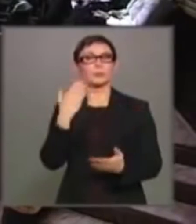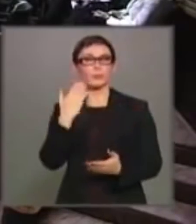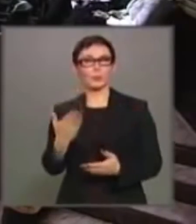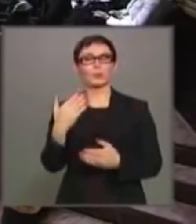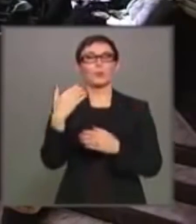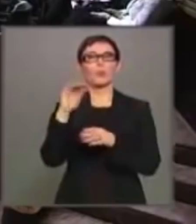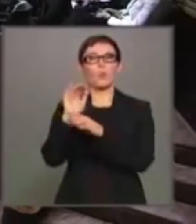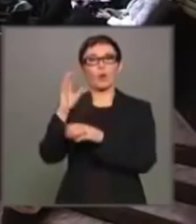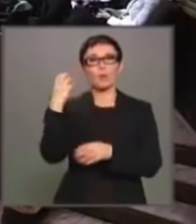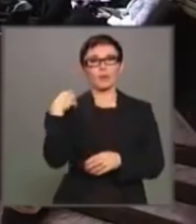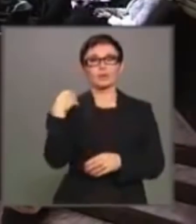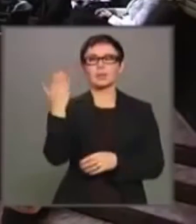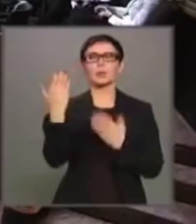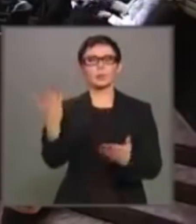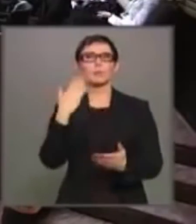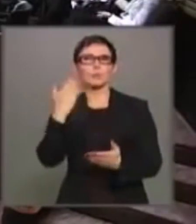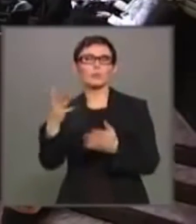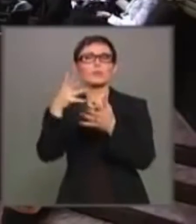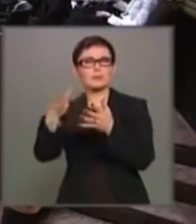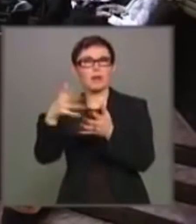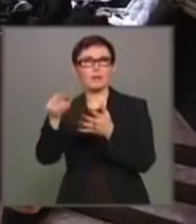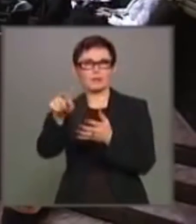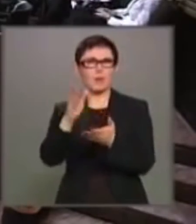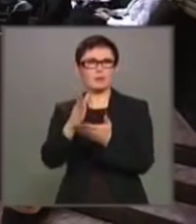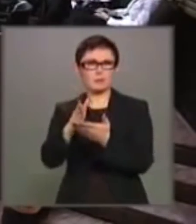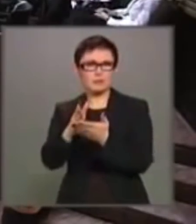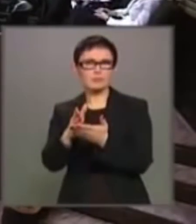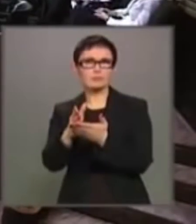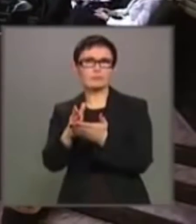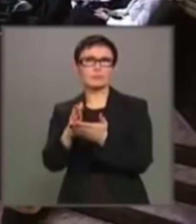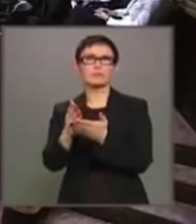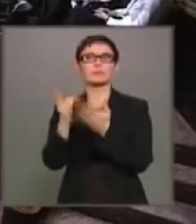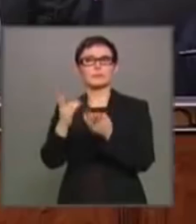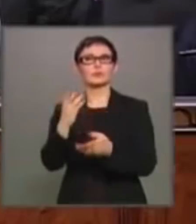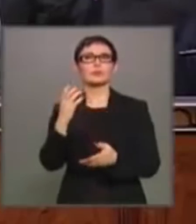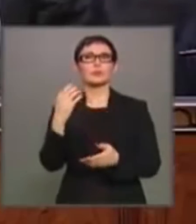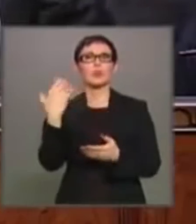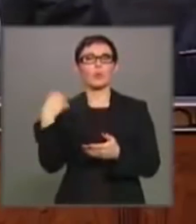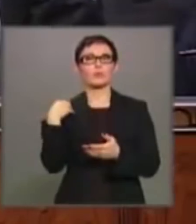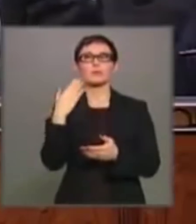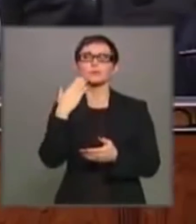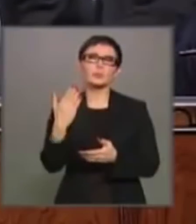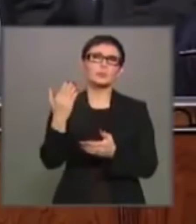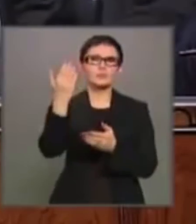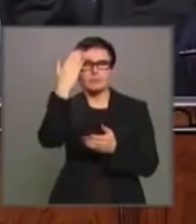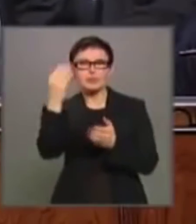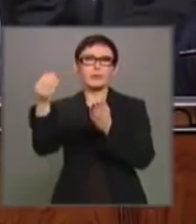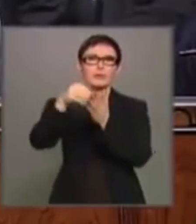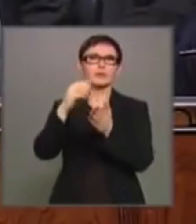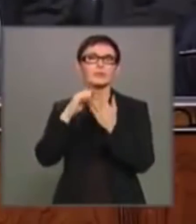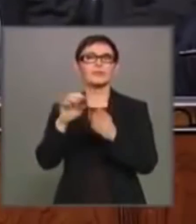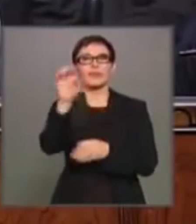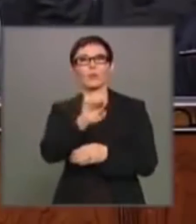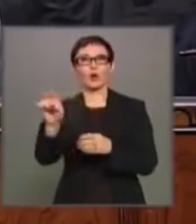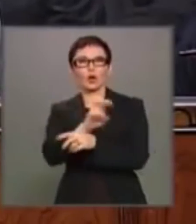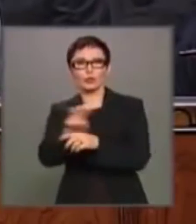argument is that it costs too much money. They were basically saying that we have to cut costs and we have to